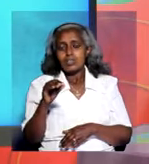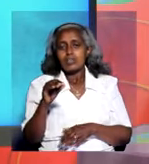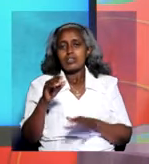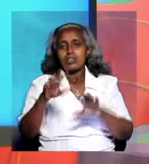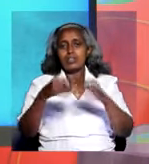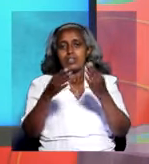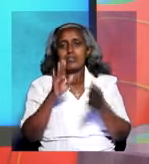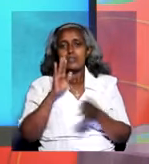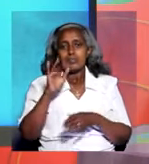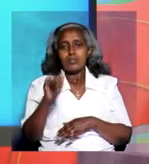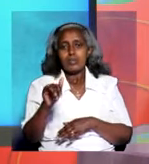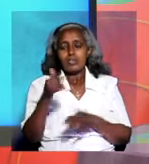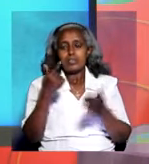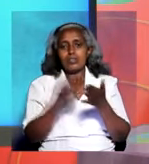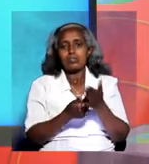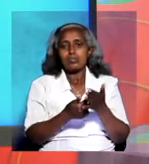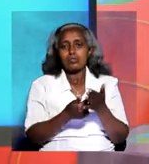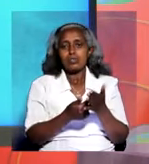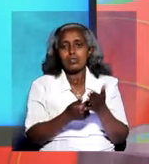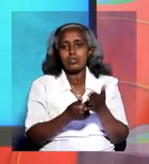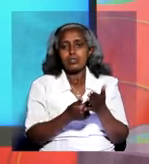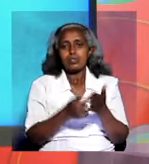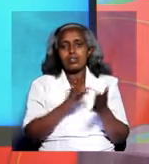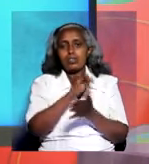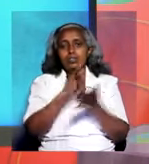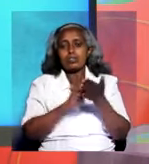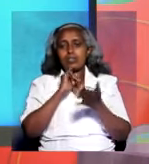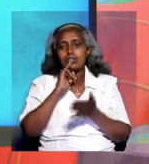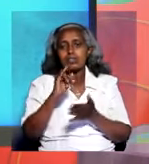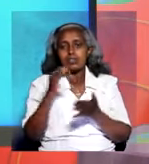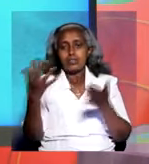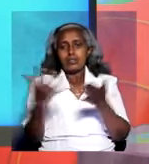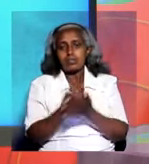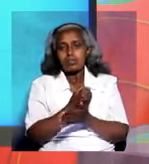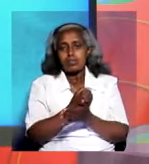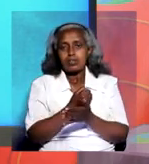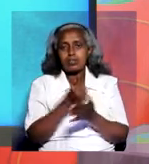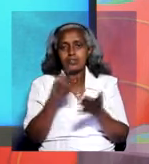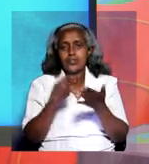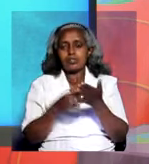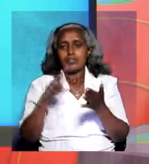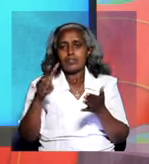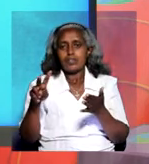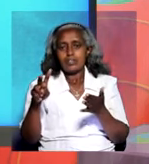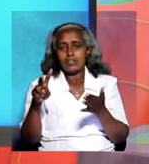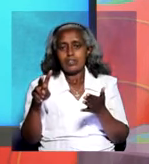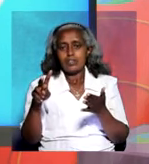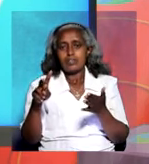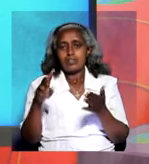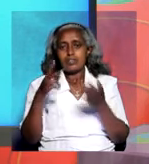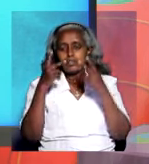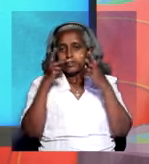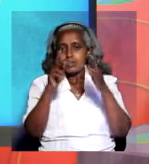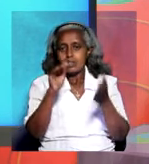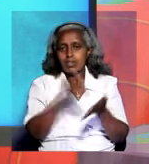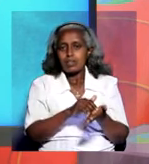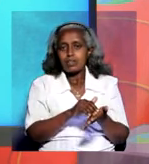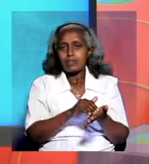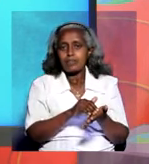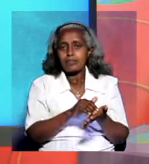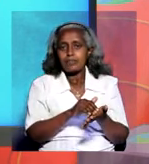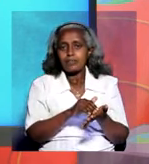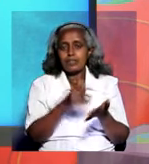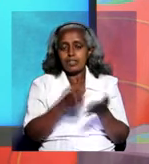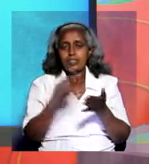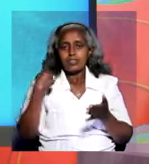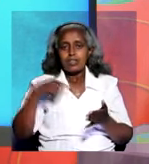by this one. It is, if you take this vector, let's see it again. This is